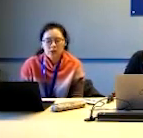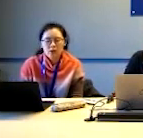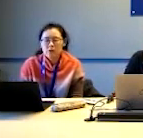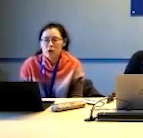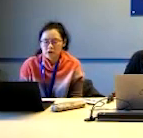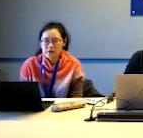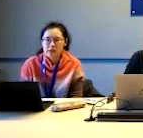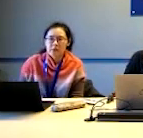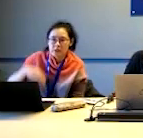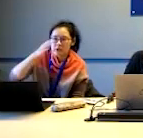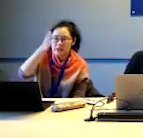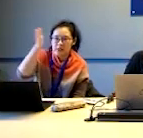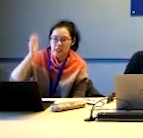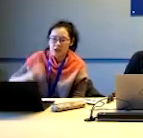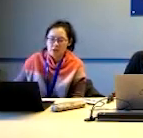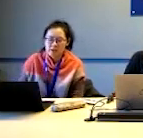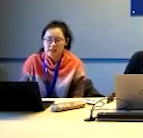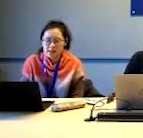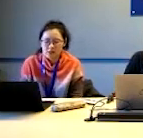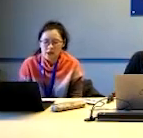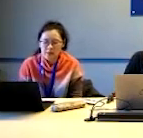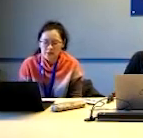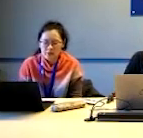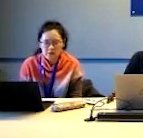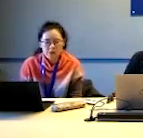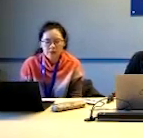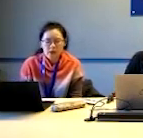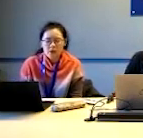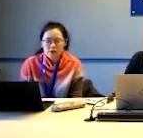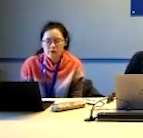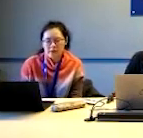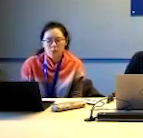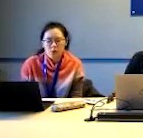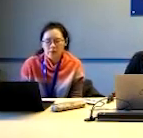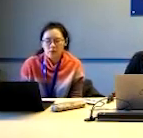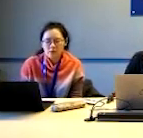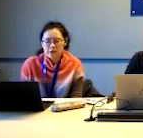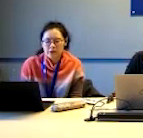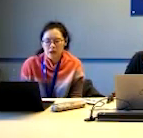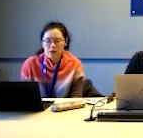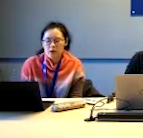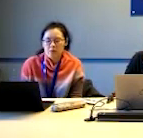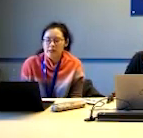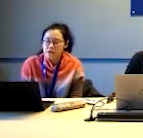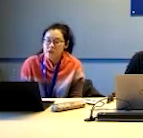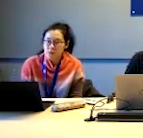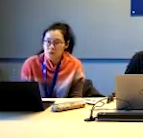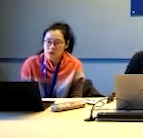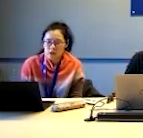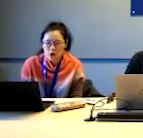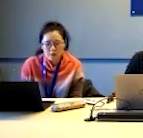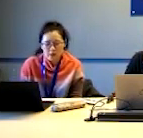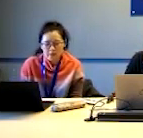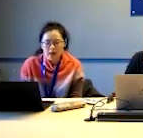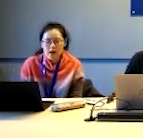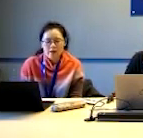into 3 overarching themes, as you can see here presenting in front of you. So the theme 1, we focus on around patient support